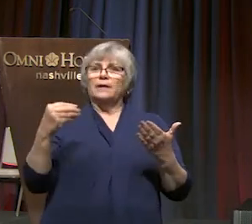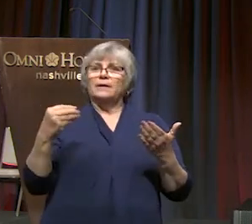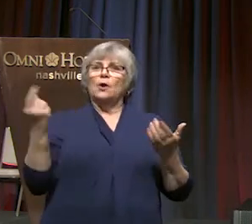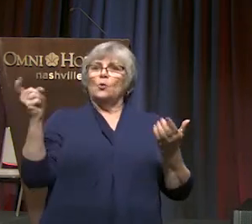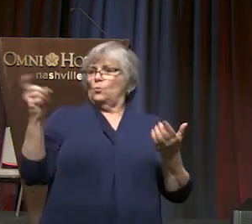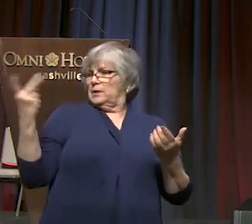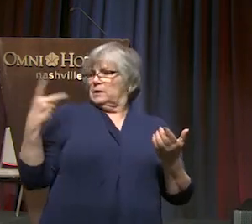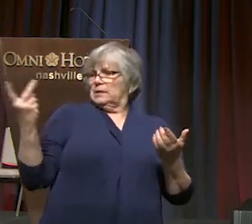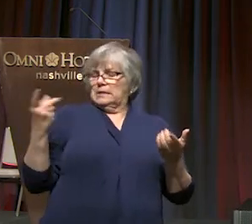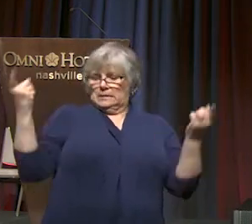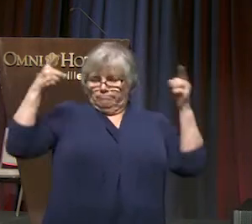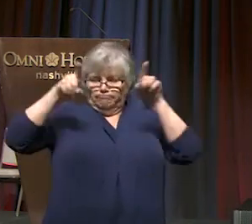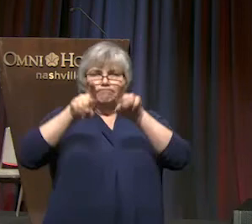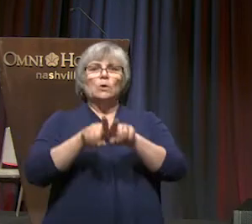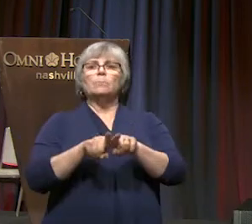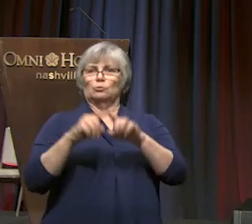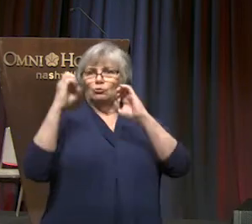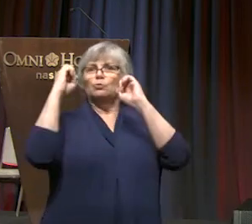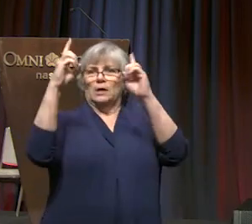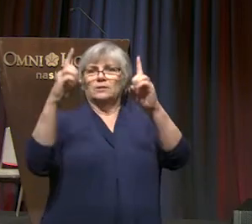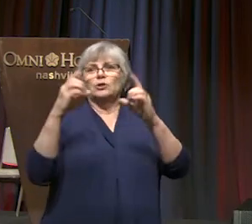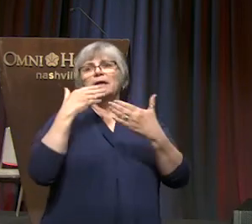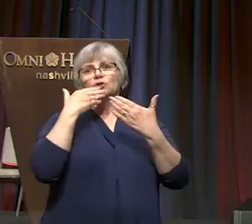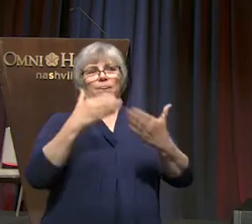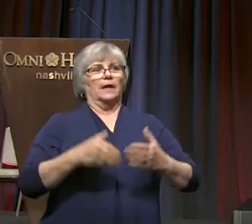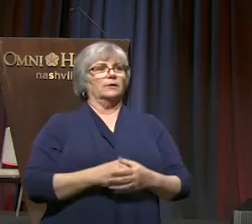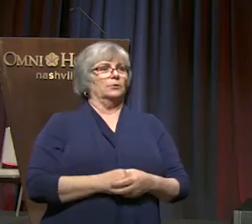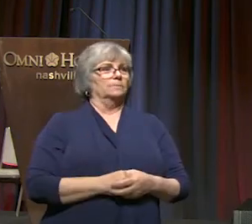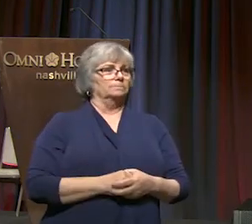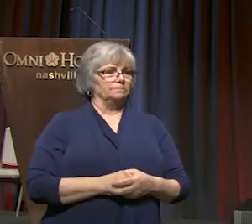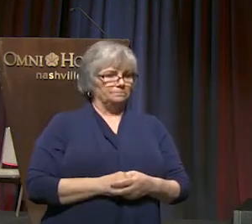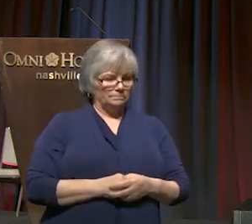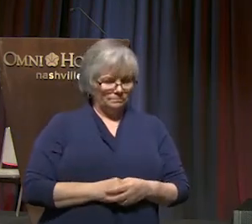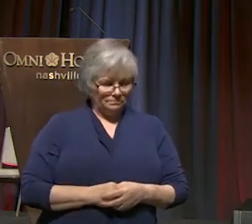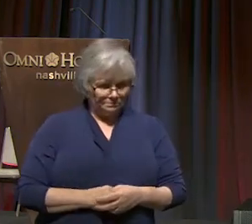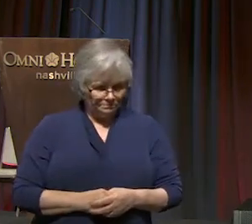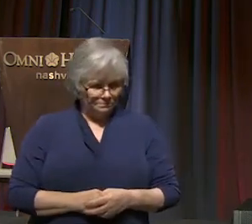mutual education. Thank you.